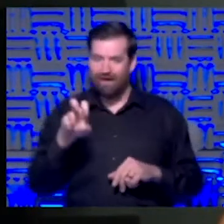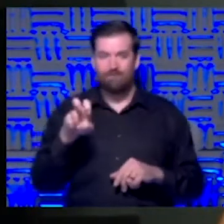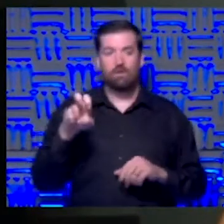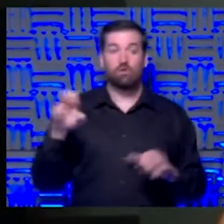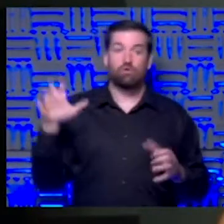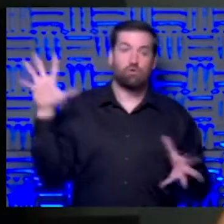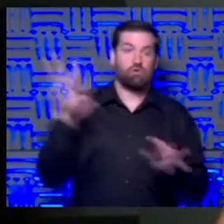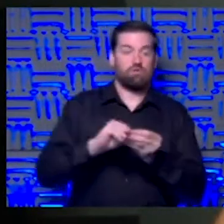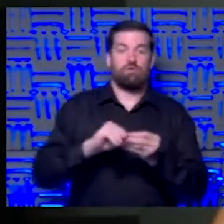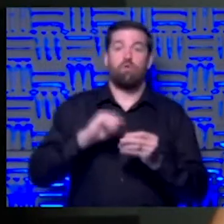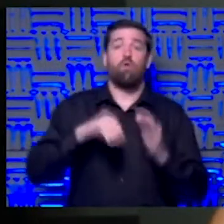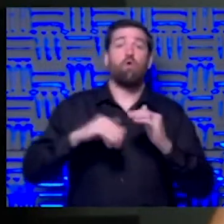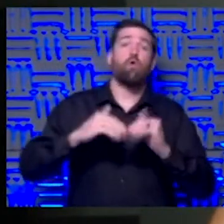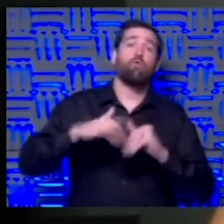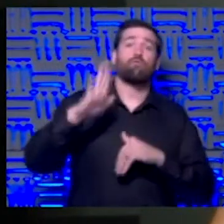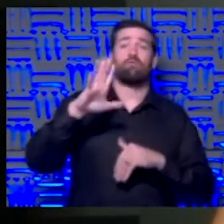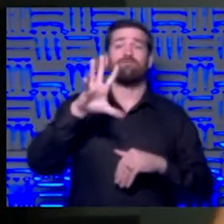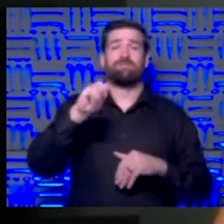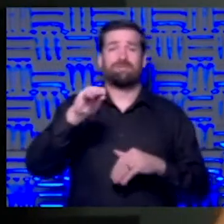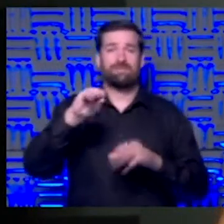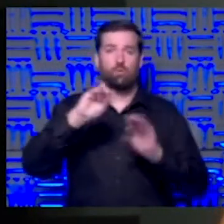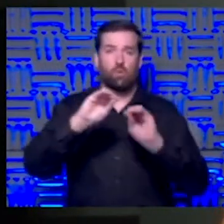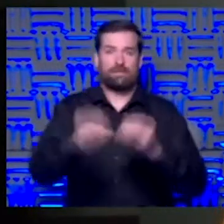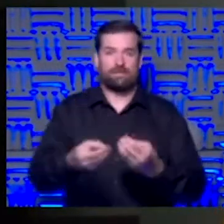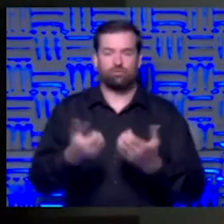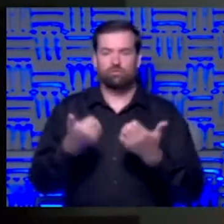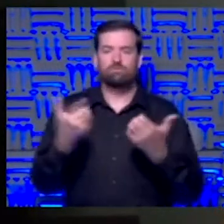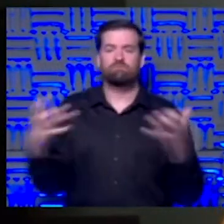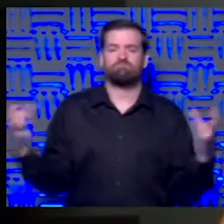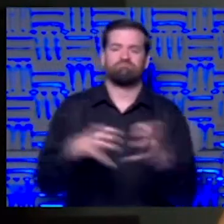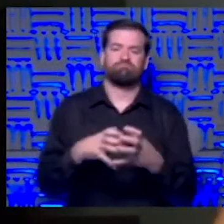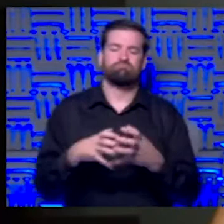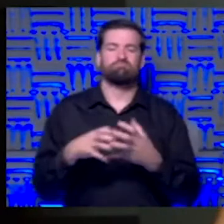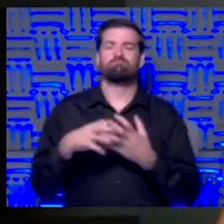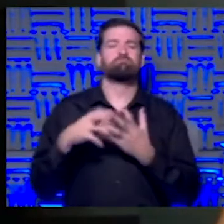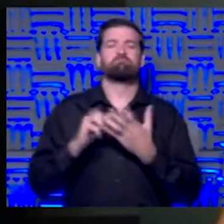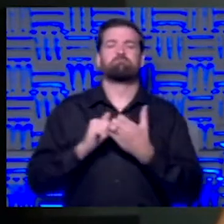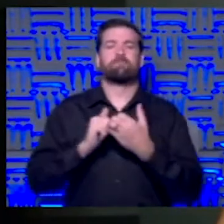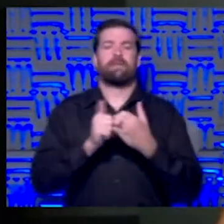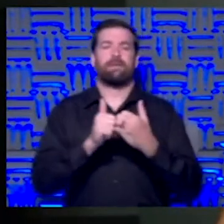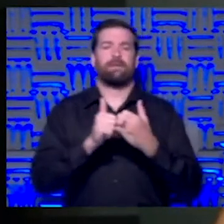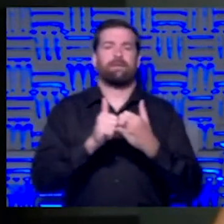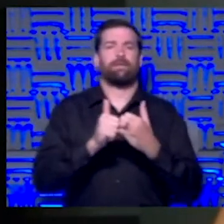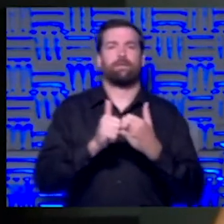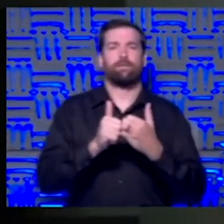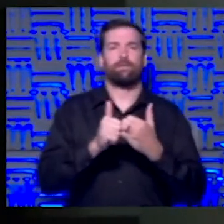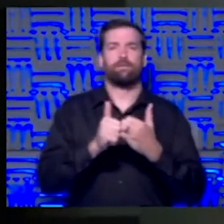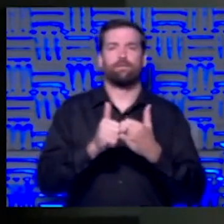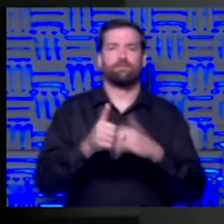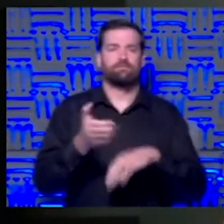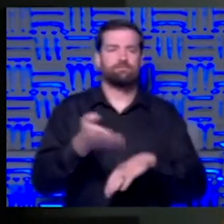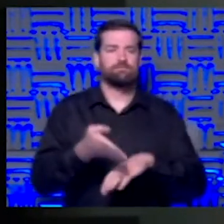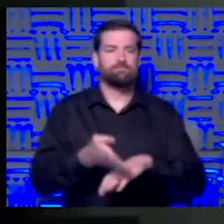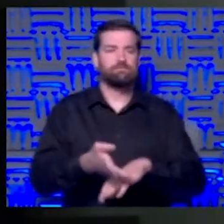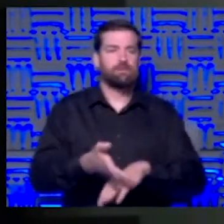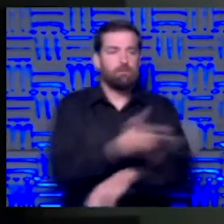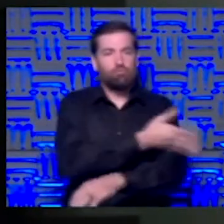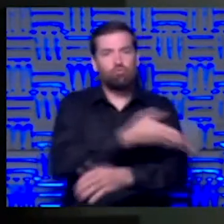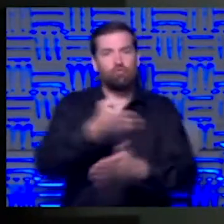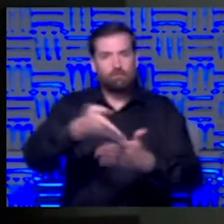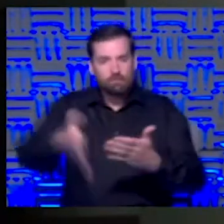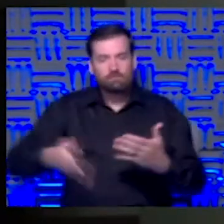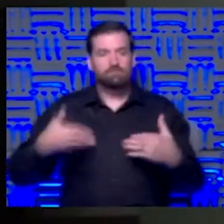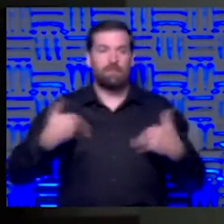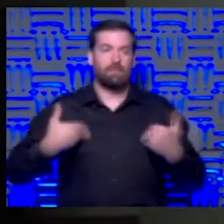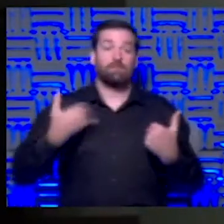50 community-based organizations that come together to really think about what it is that we can do to help to improve our outcomes for our youth, including related